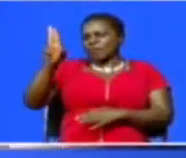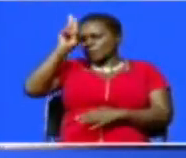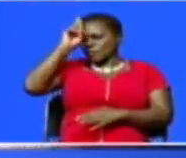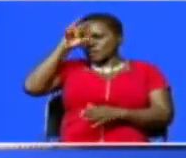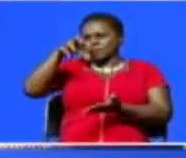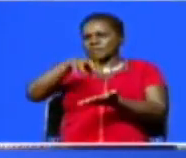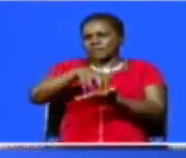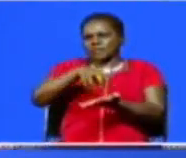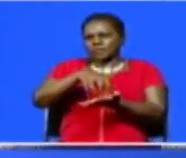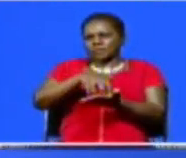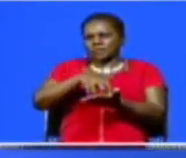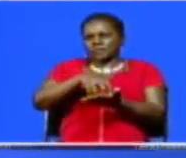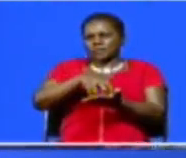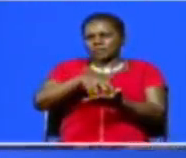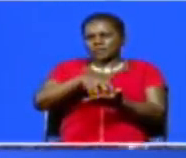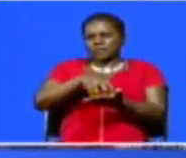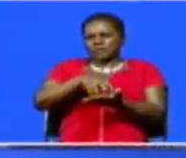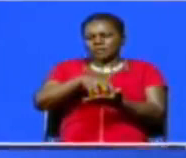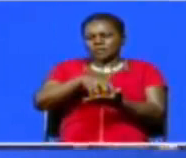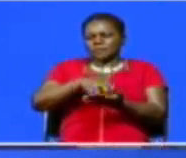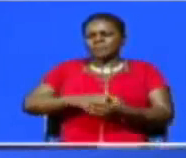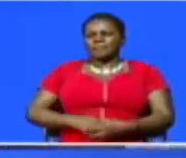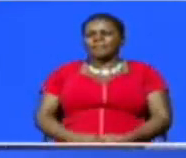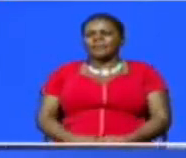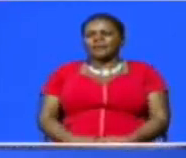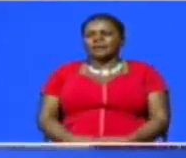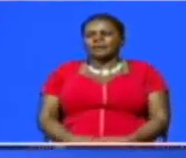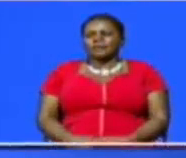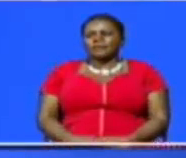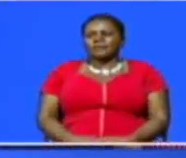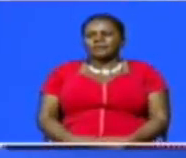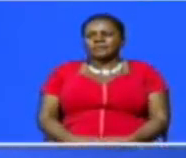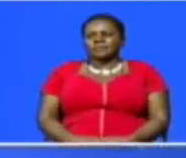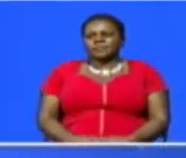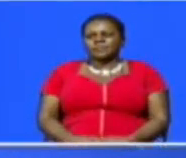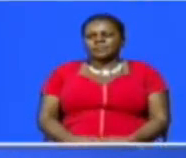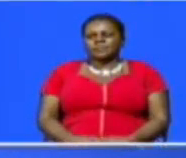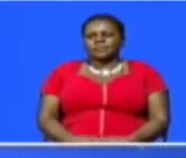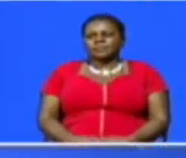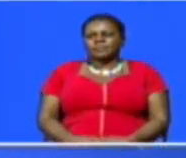station. Brian Obuya, KTN News.